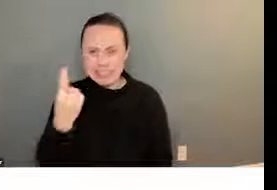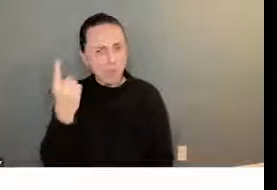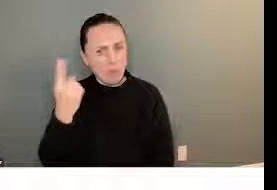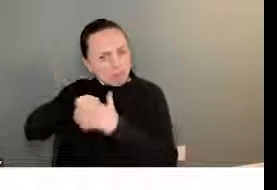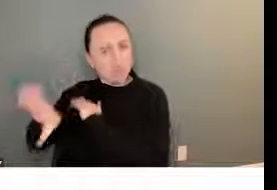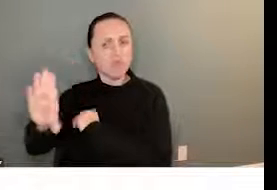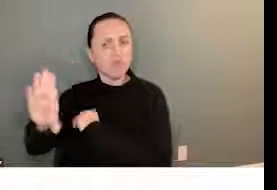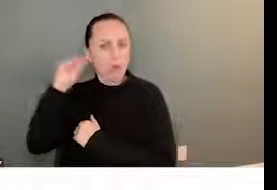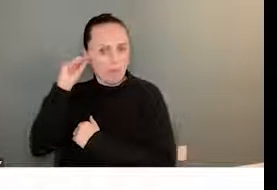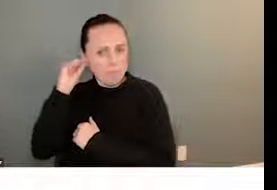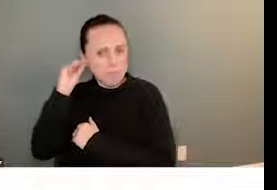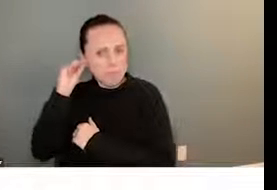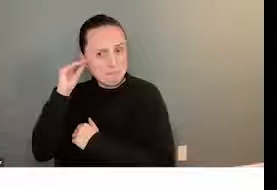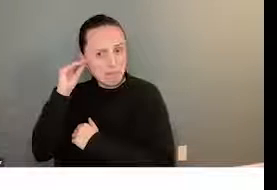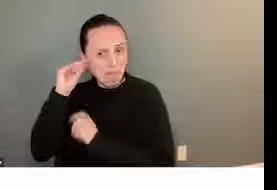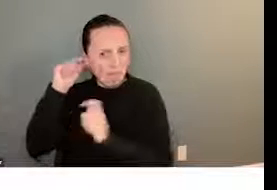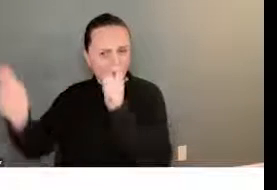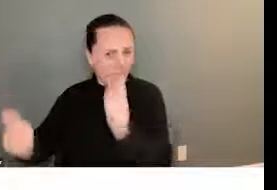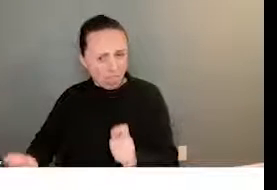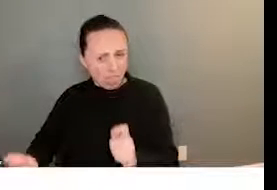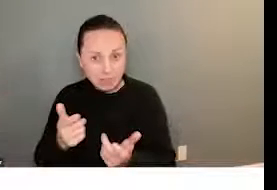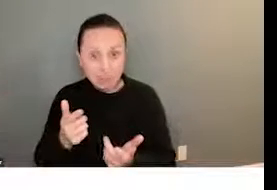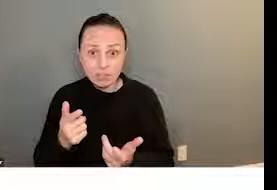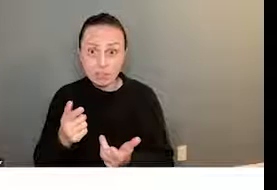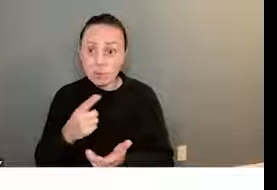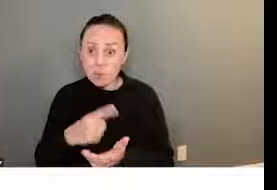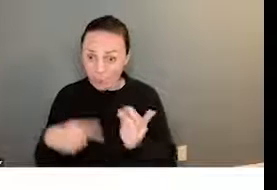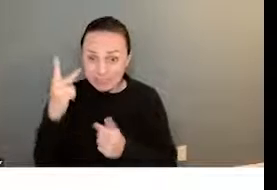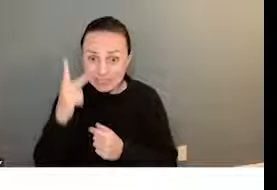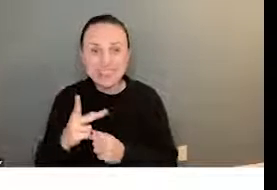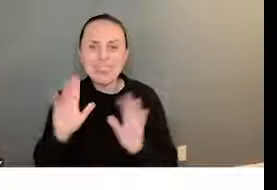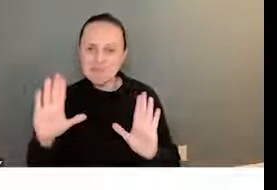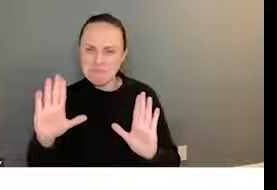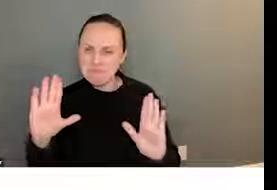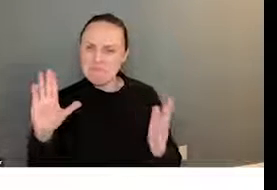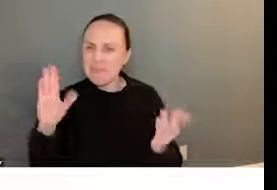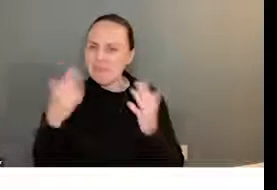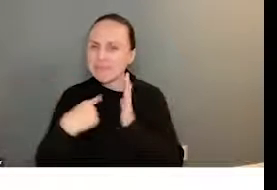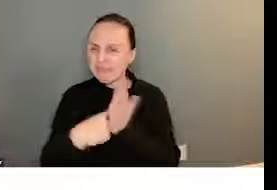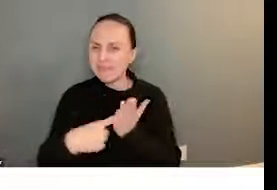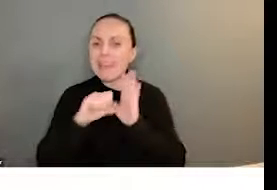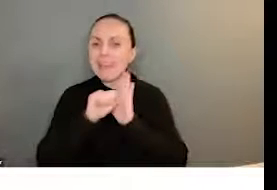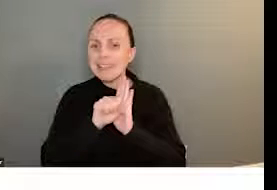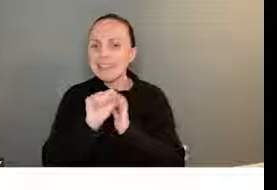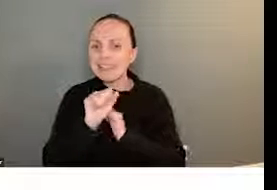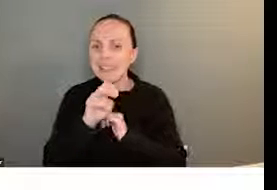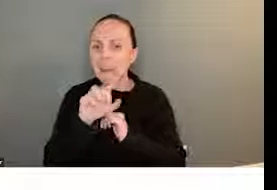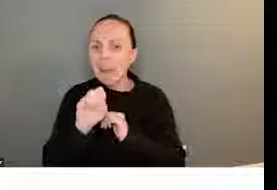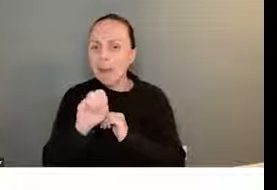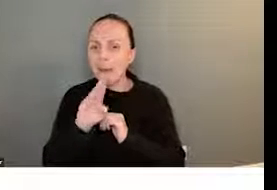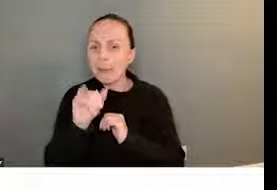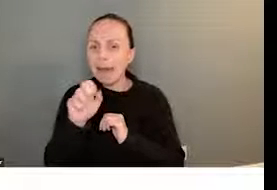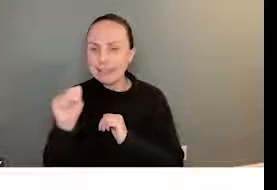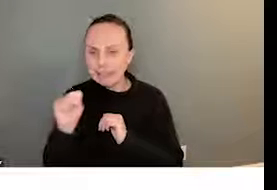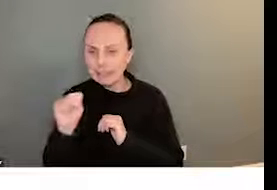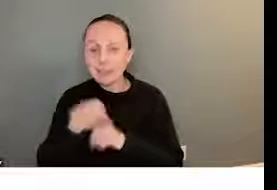and did that. So what do we see? Let's start with just sampling bias, because all of us